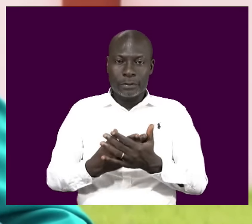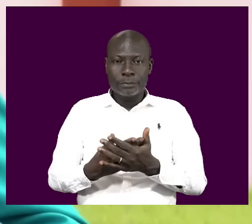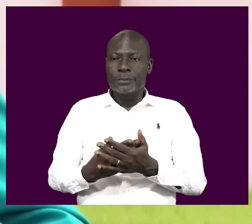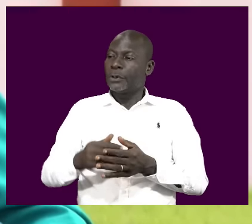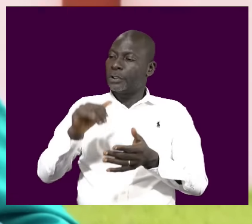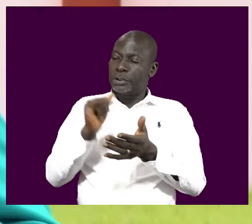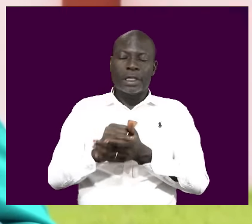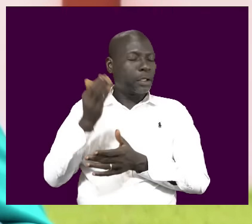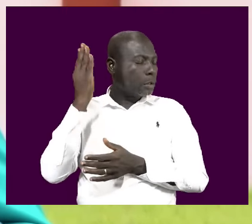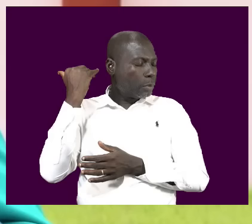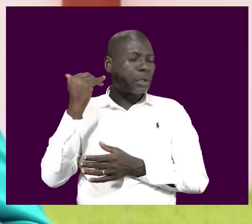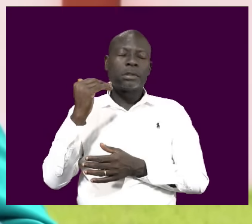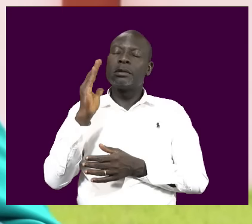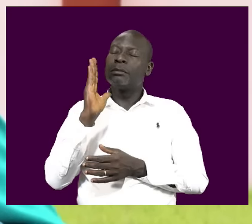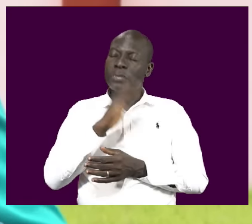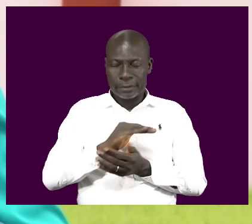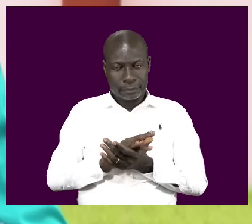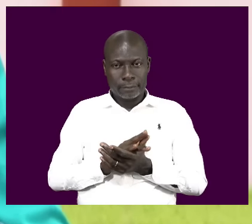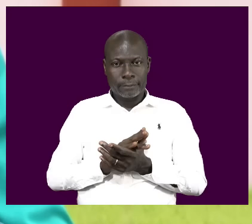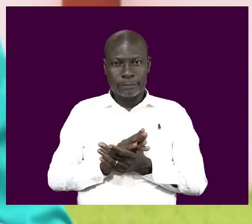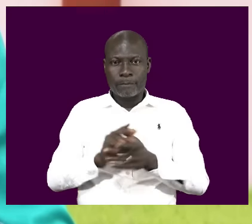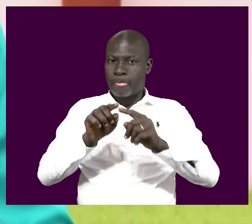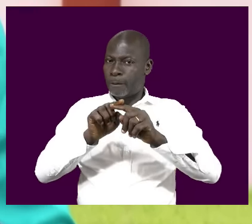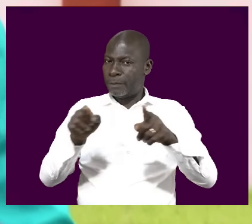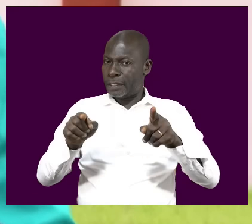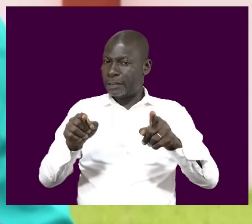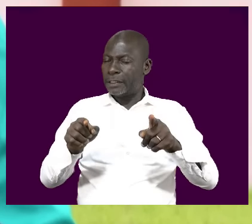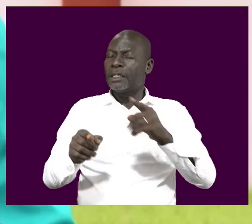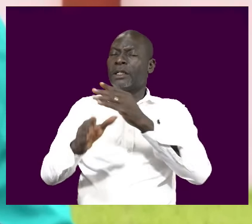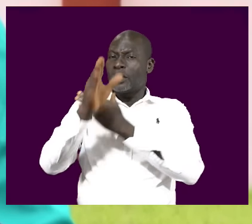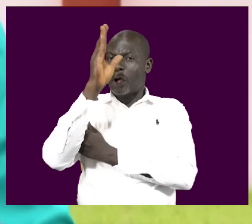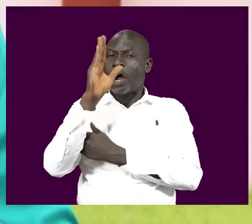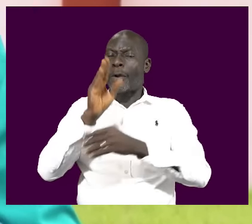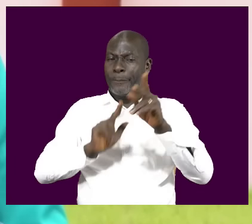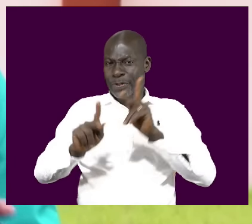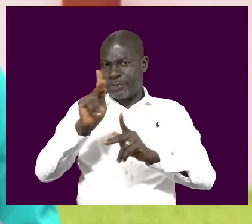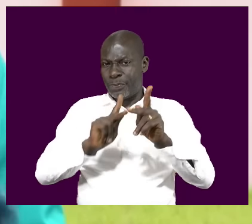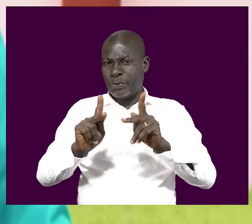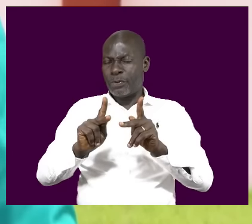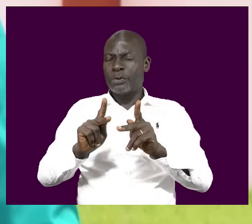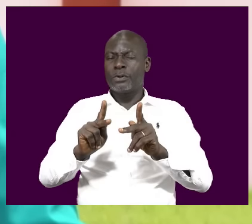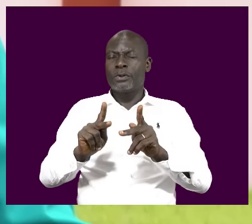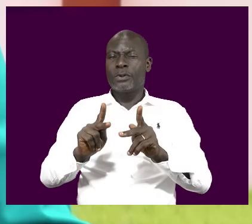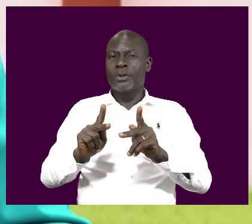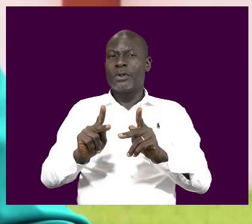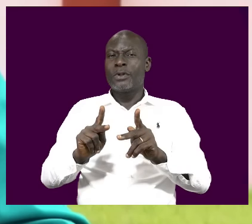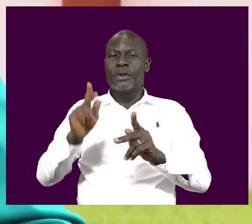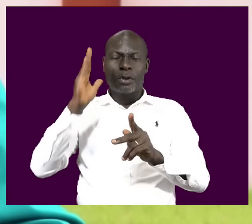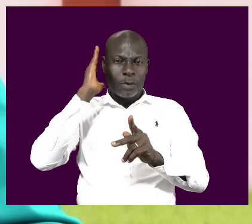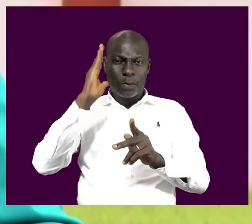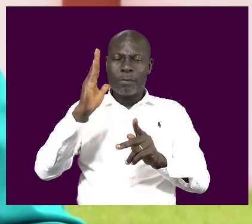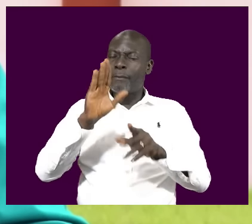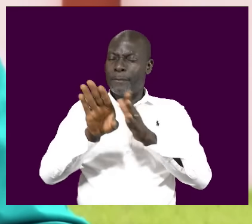you for near you almost, sir. No mum on yan coupon and crop one kasa yen yan coupon edumano. And no dear trunk one